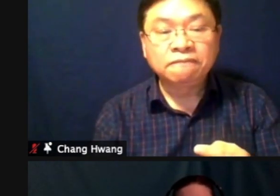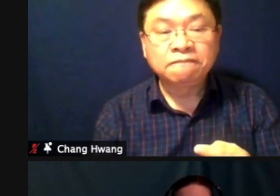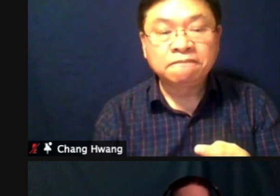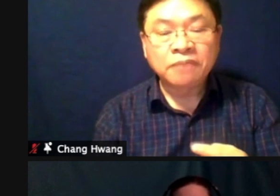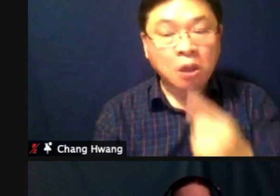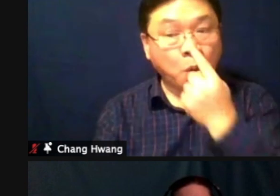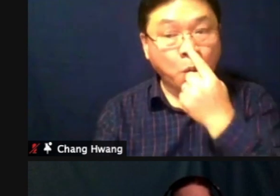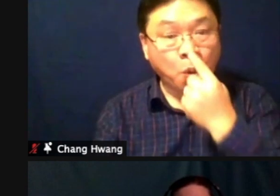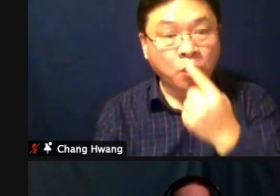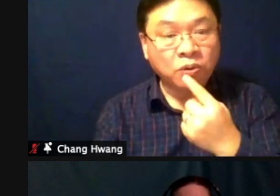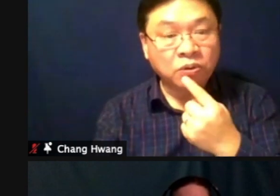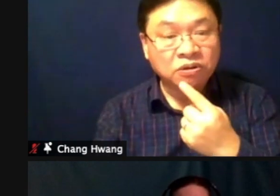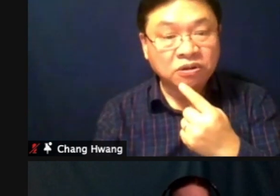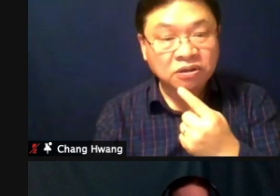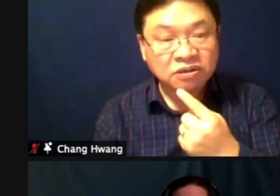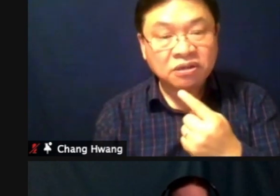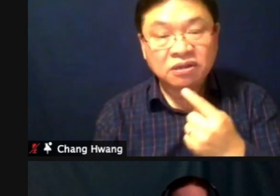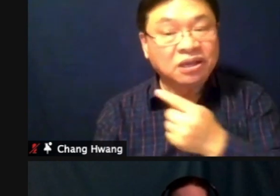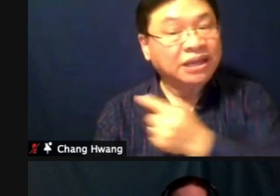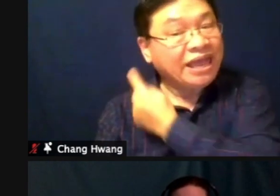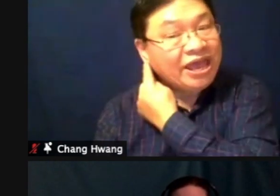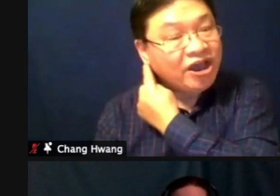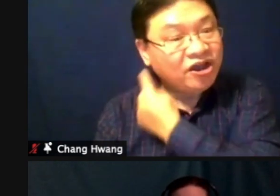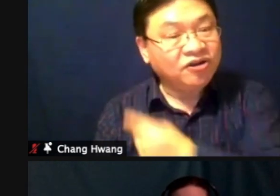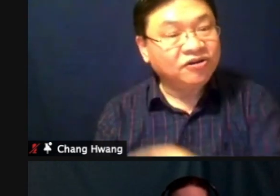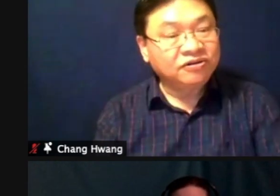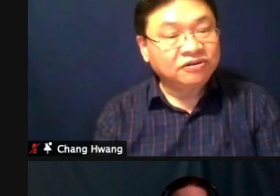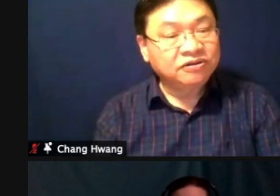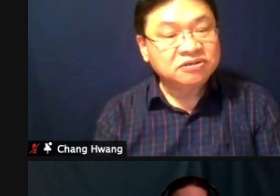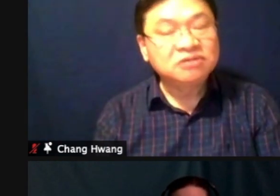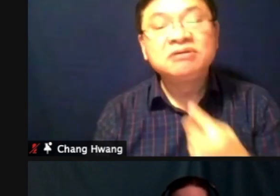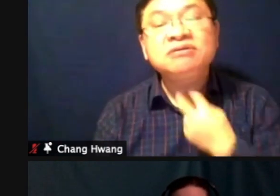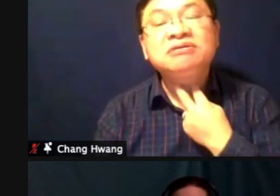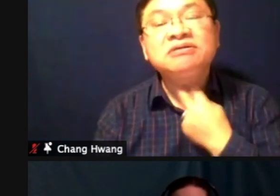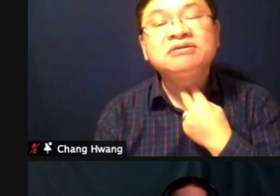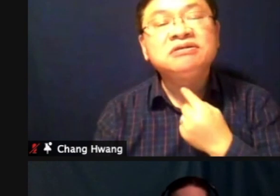the chin, we have at the chin, we have the nose, the ear,